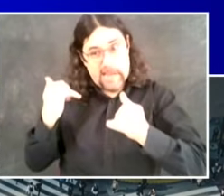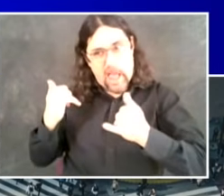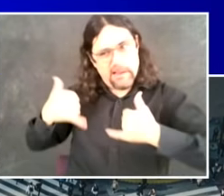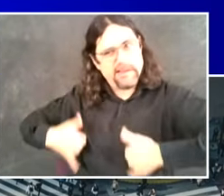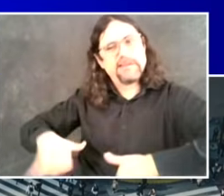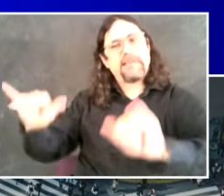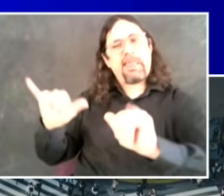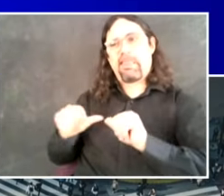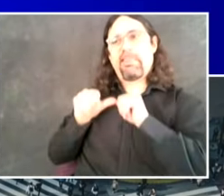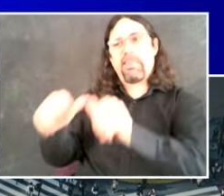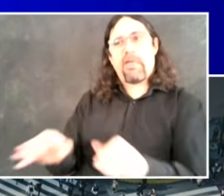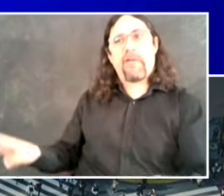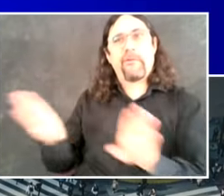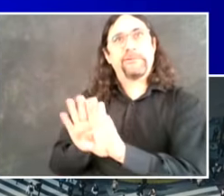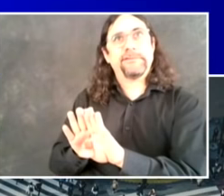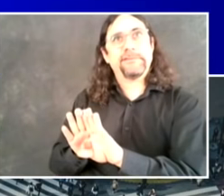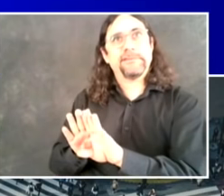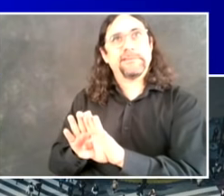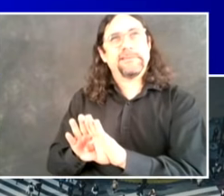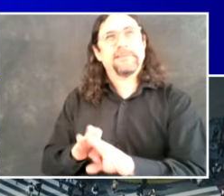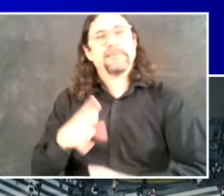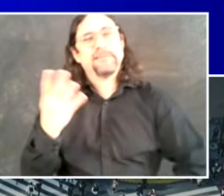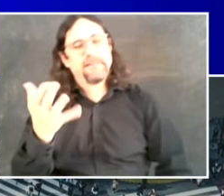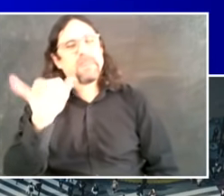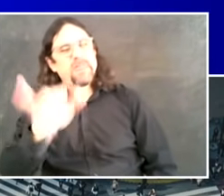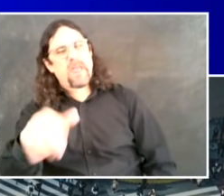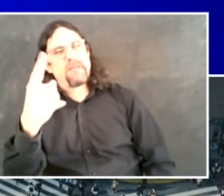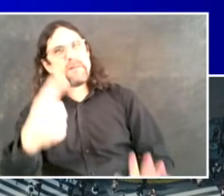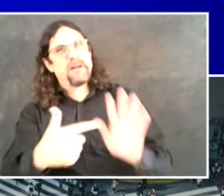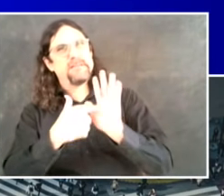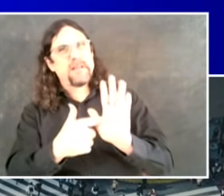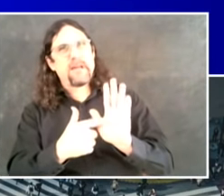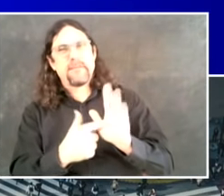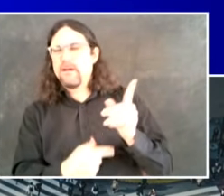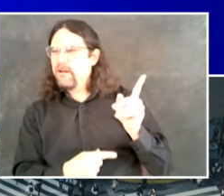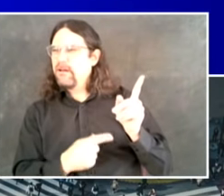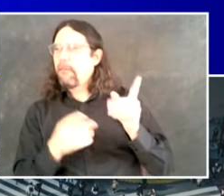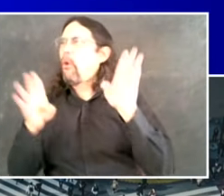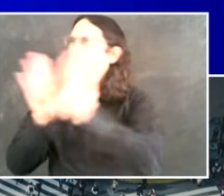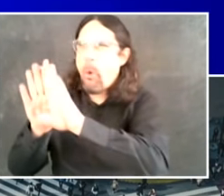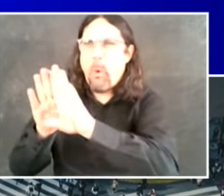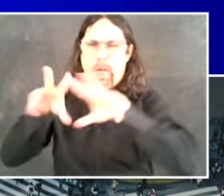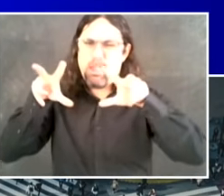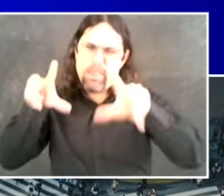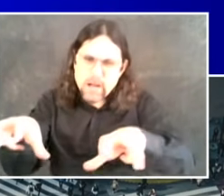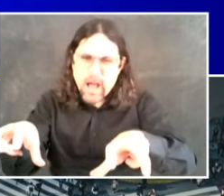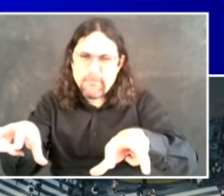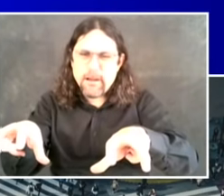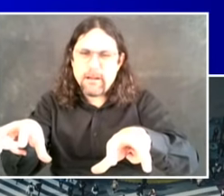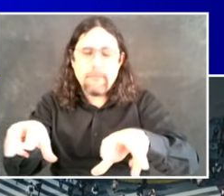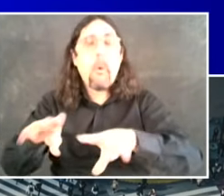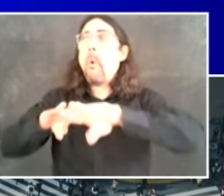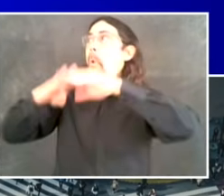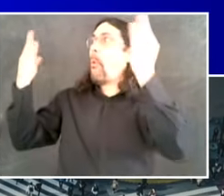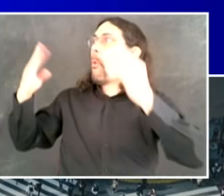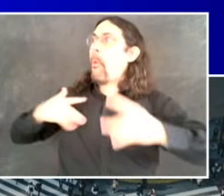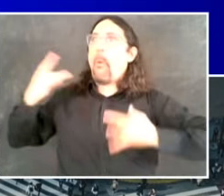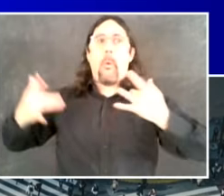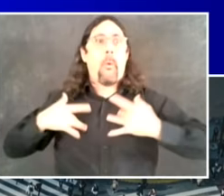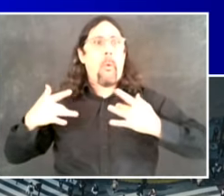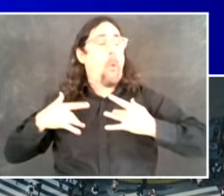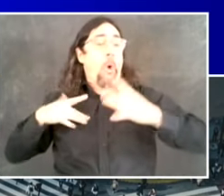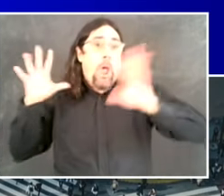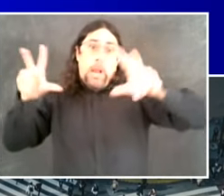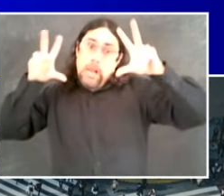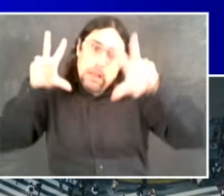didn't necessarily wait a long time to make that conclusion, and then went very fast back into a restart, and now, unfortunately,